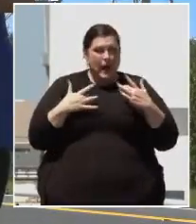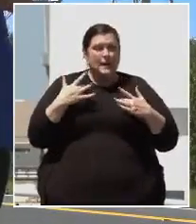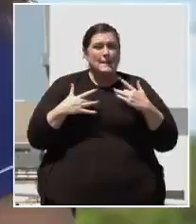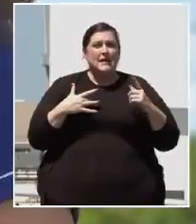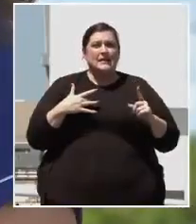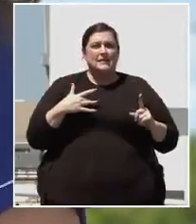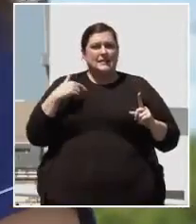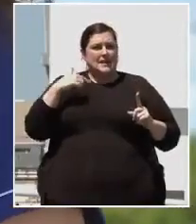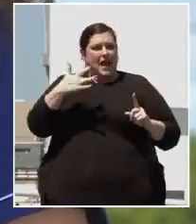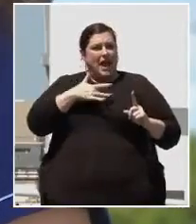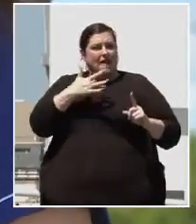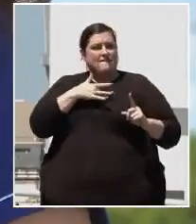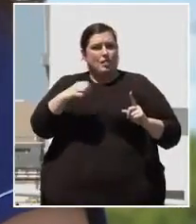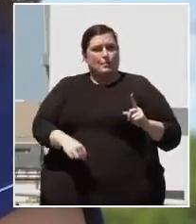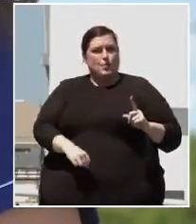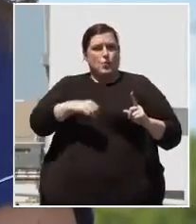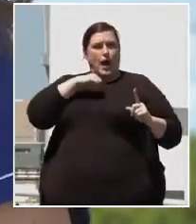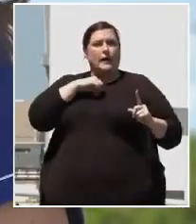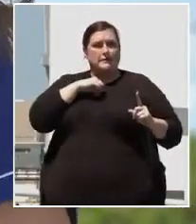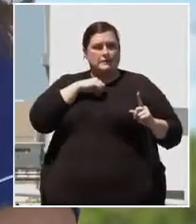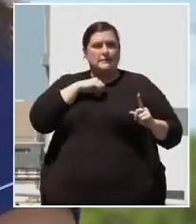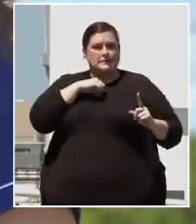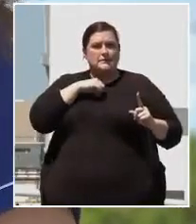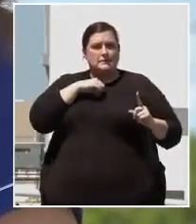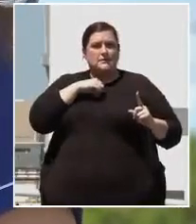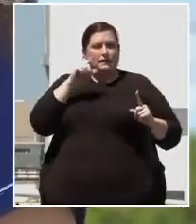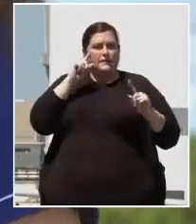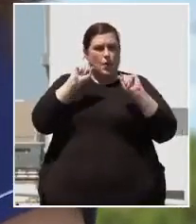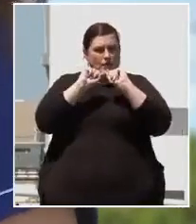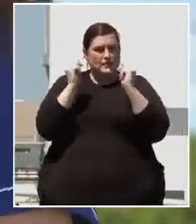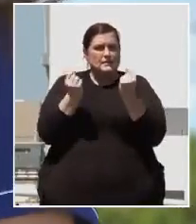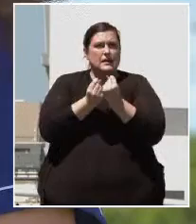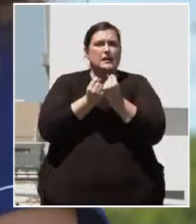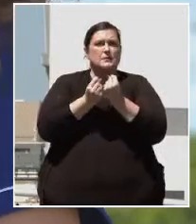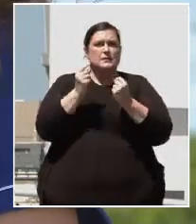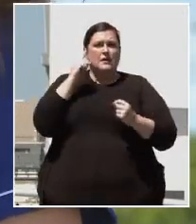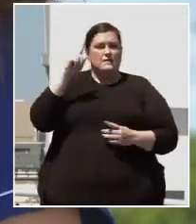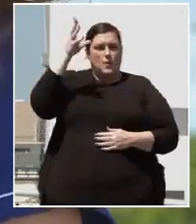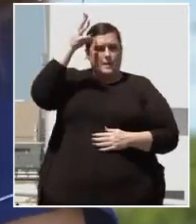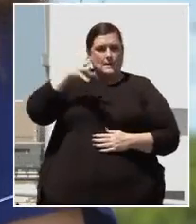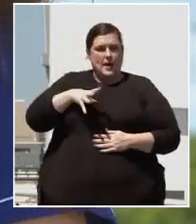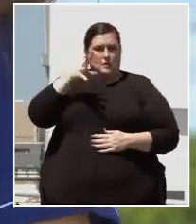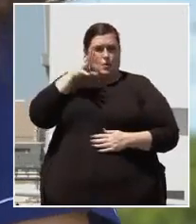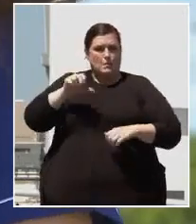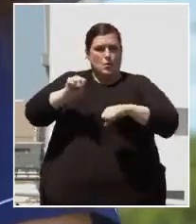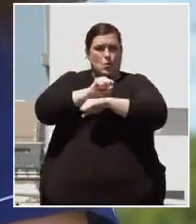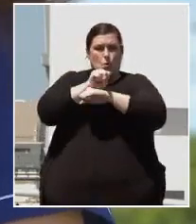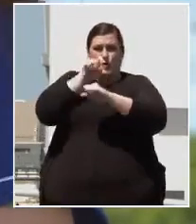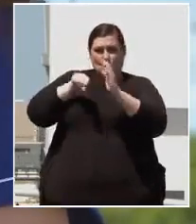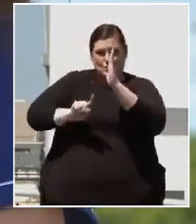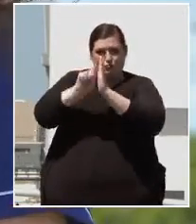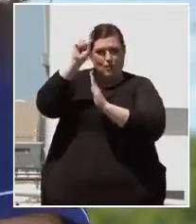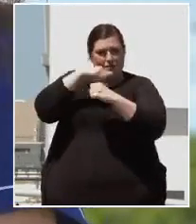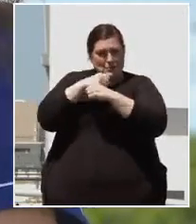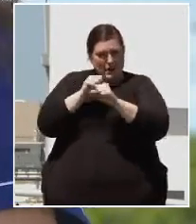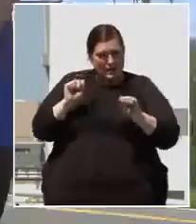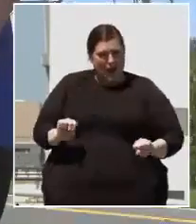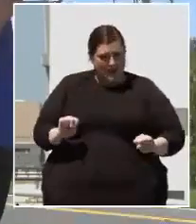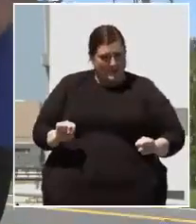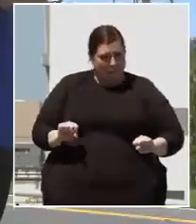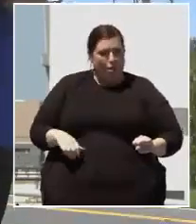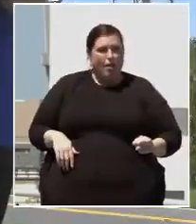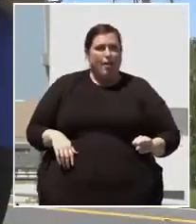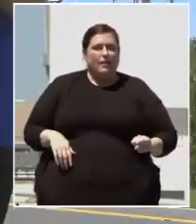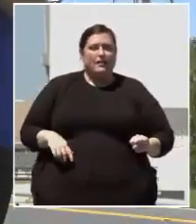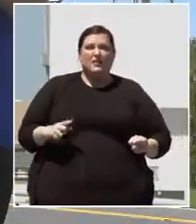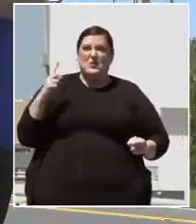um I feel a sense of Pride um for the teams and for all the men and women who have worked on this rocket to make it possible